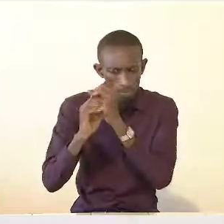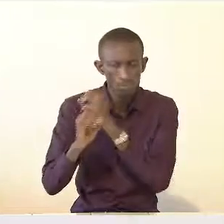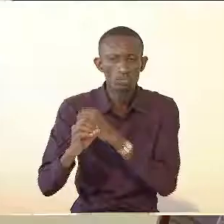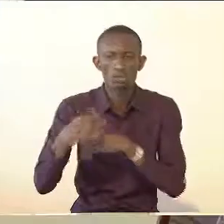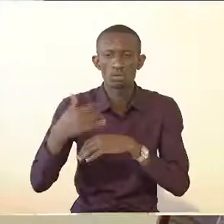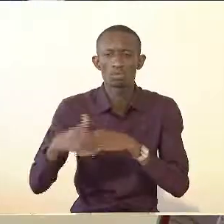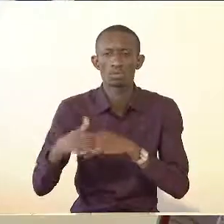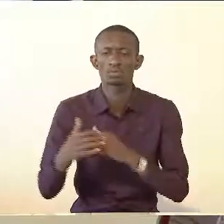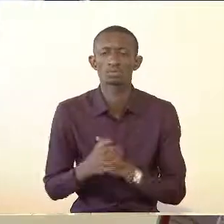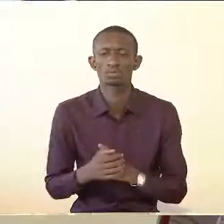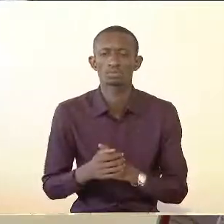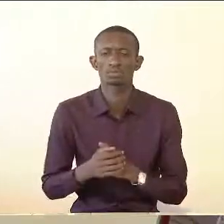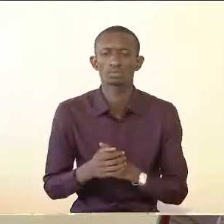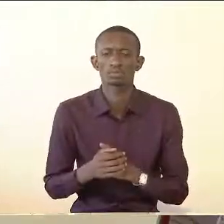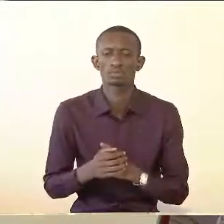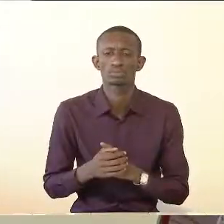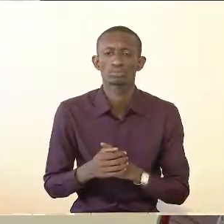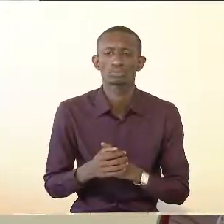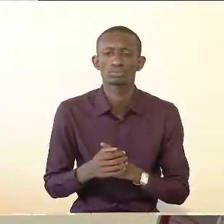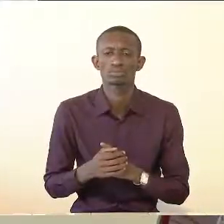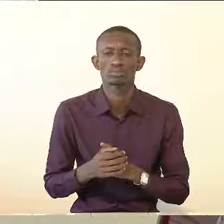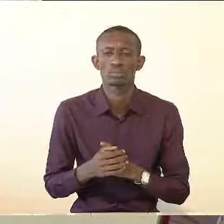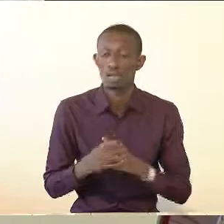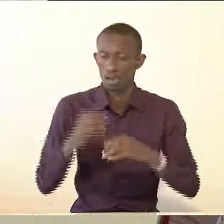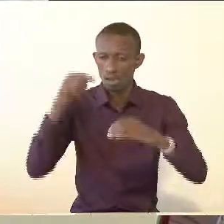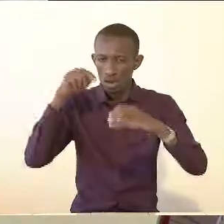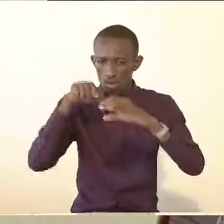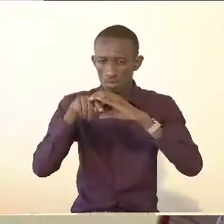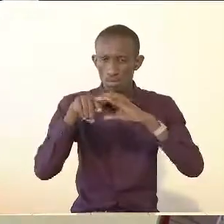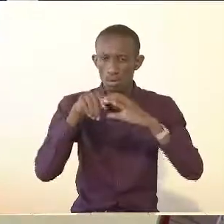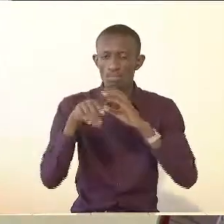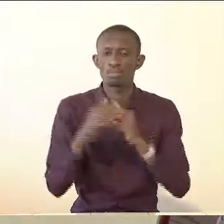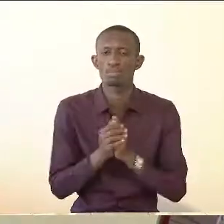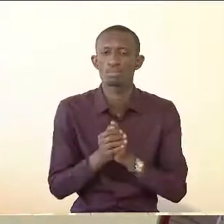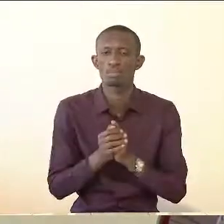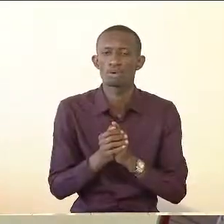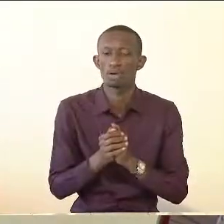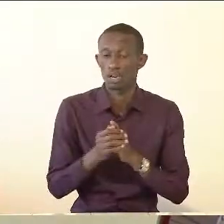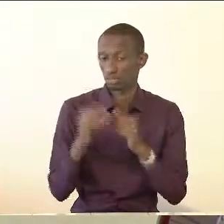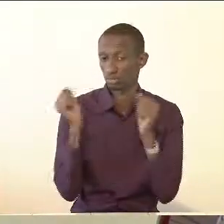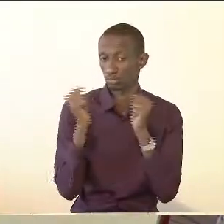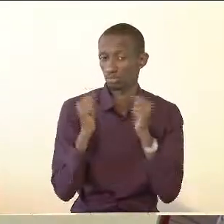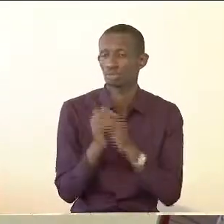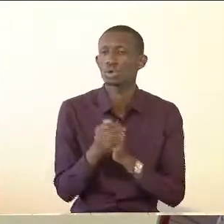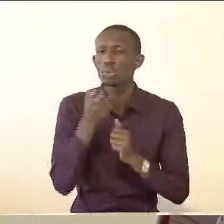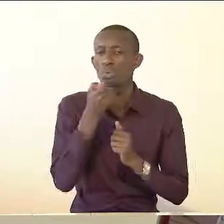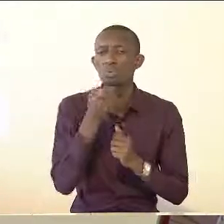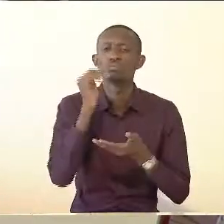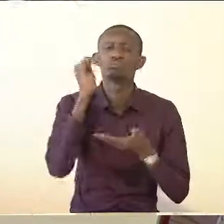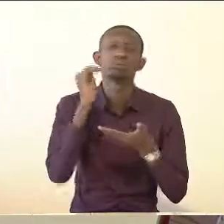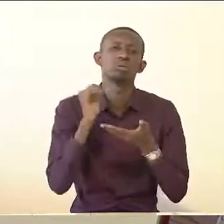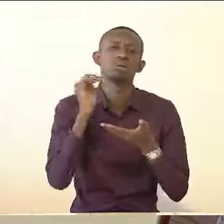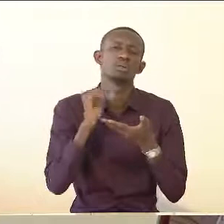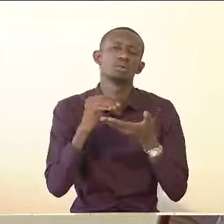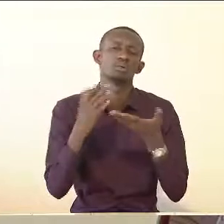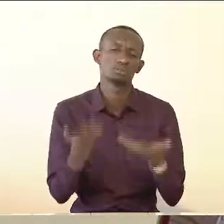is less blood flowing in the surface of the skin, automatically heat loss will be gained. And less heat is going to be lost